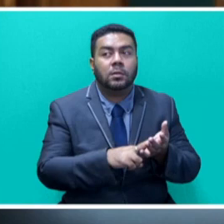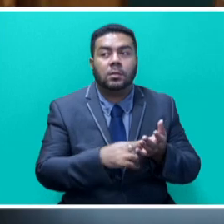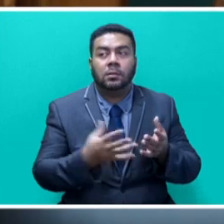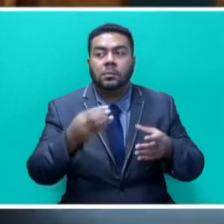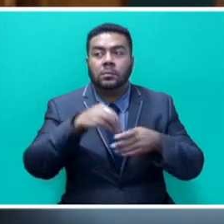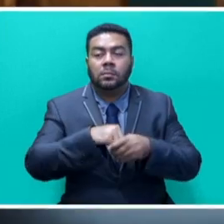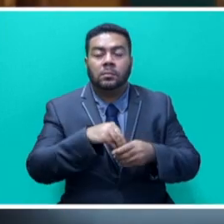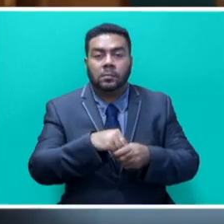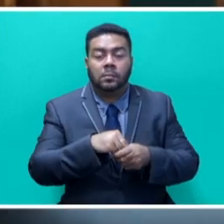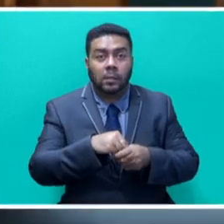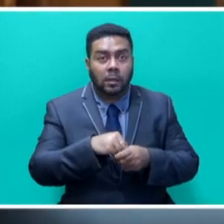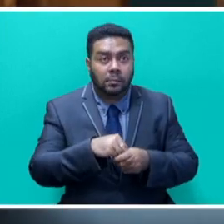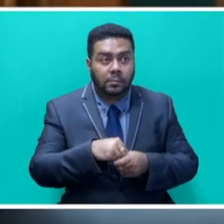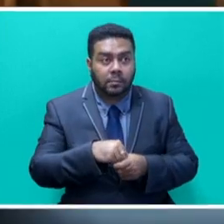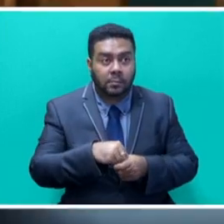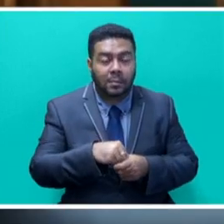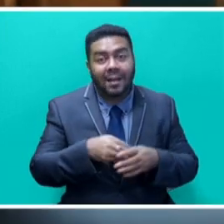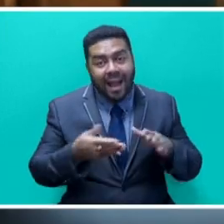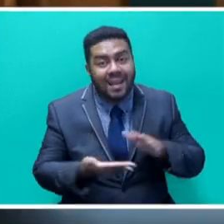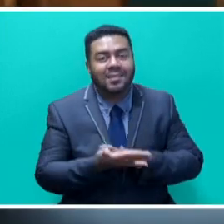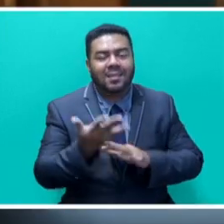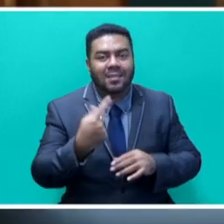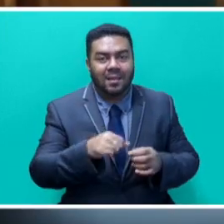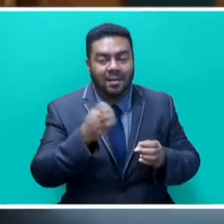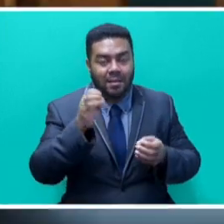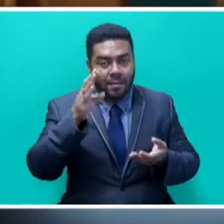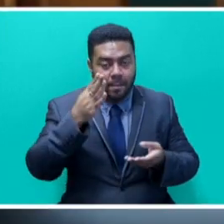emission reduction program.